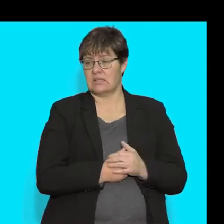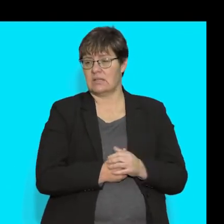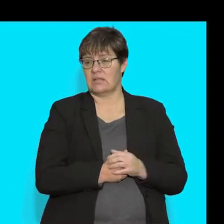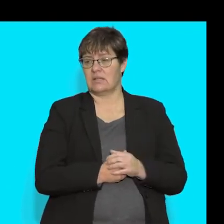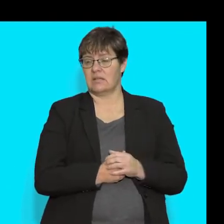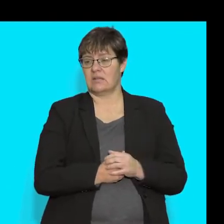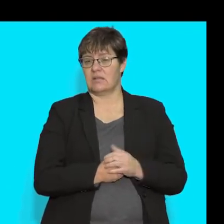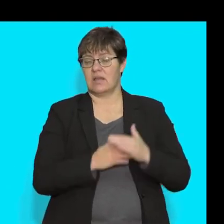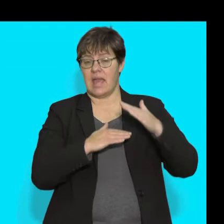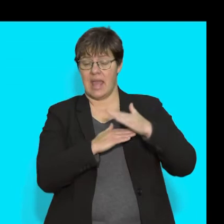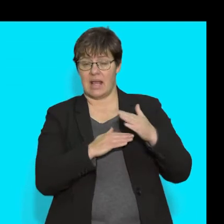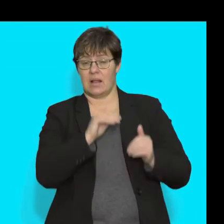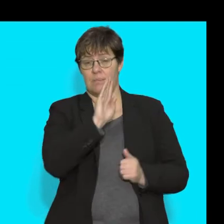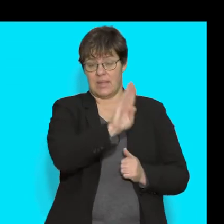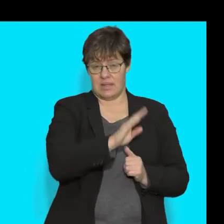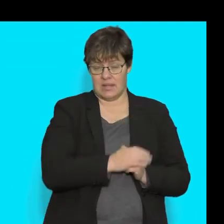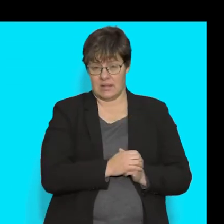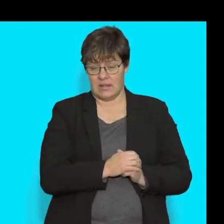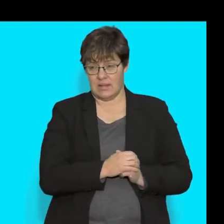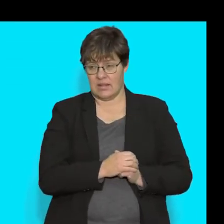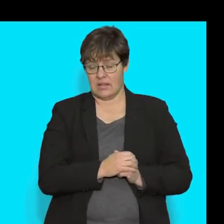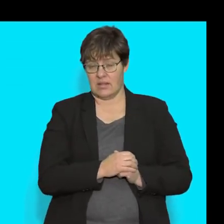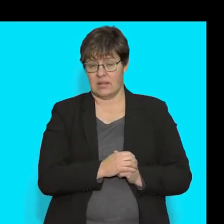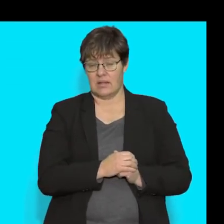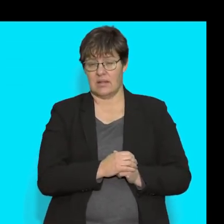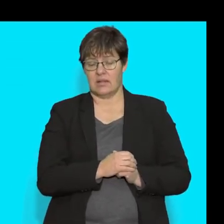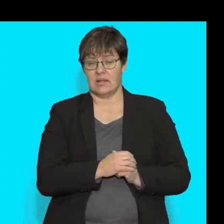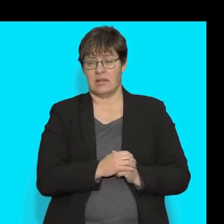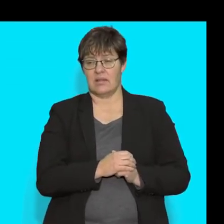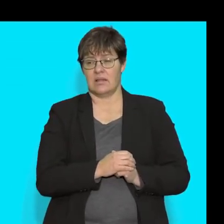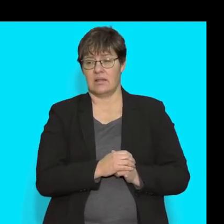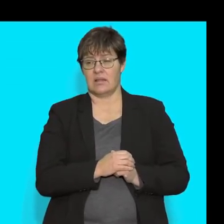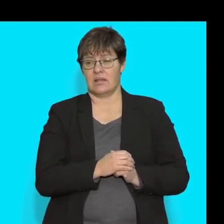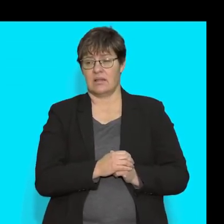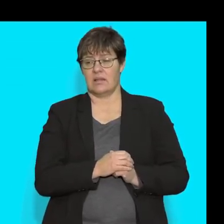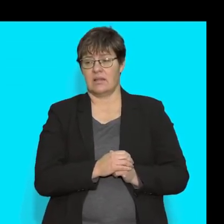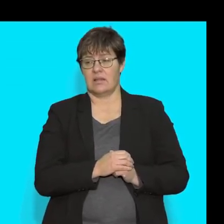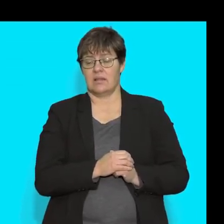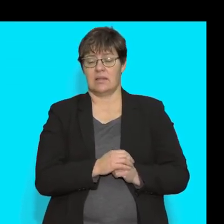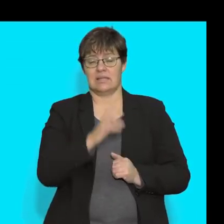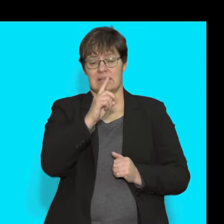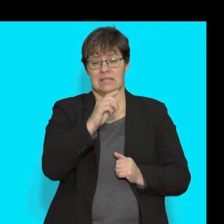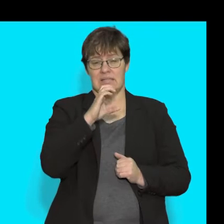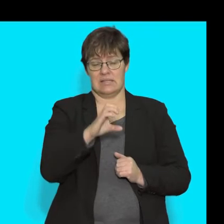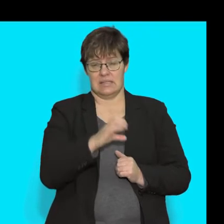talk about, firstly, the angle B being equals to the